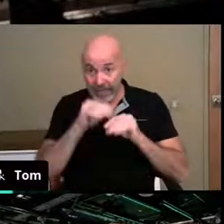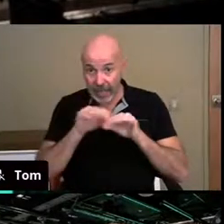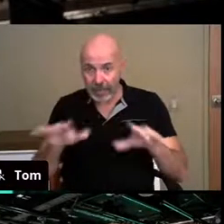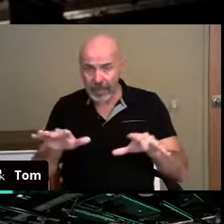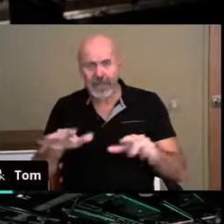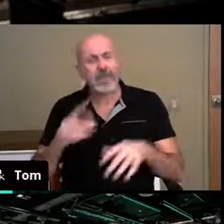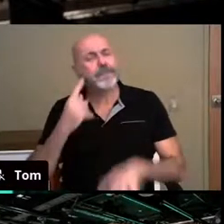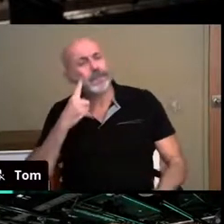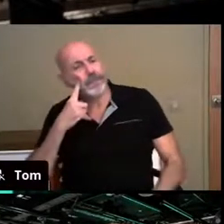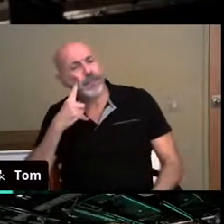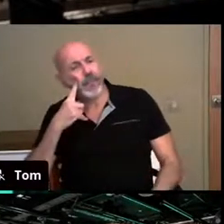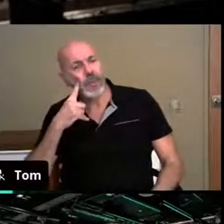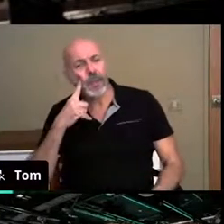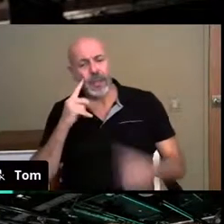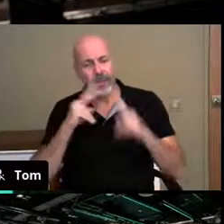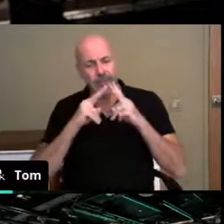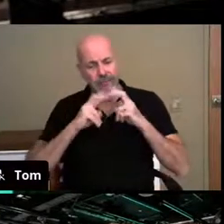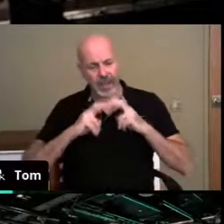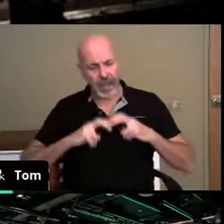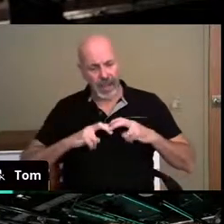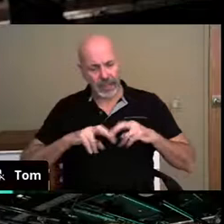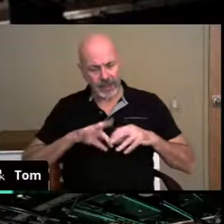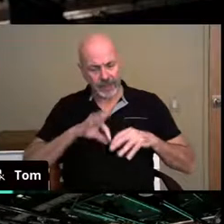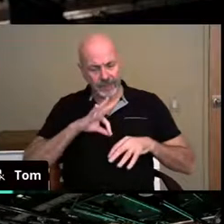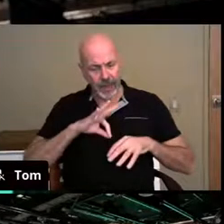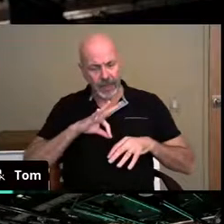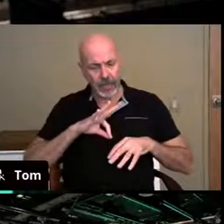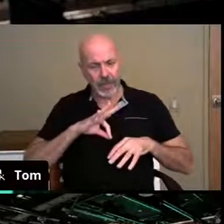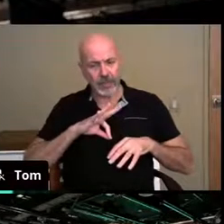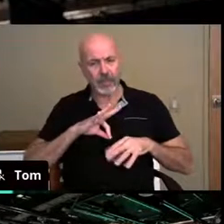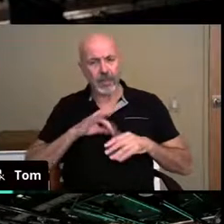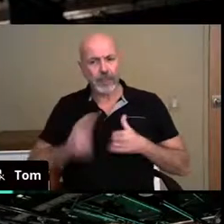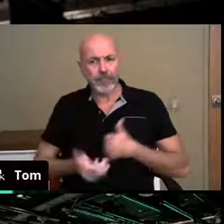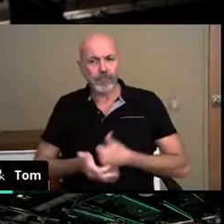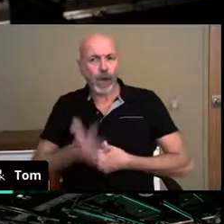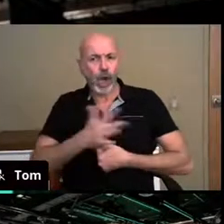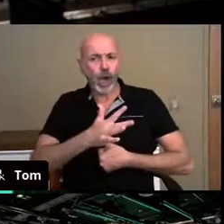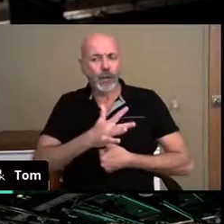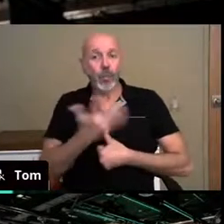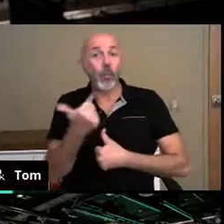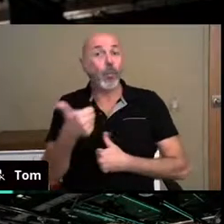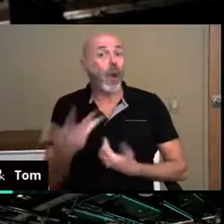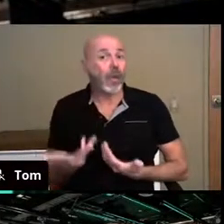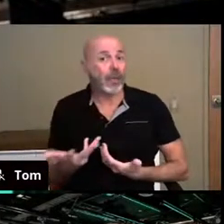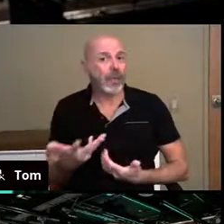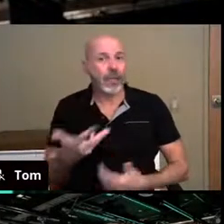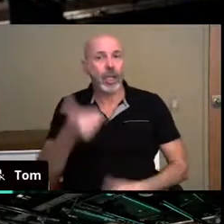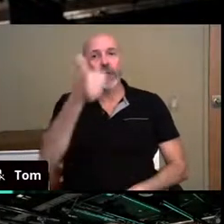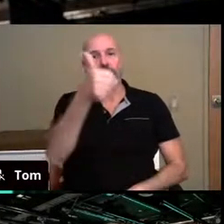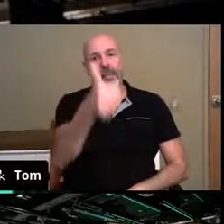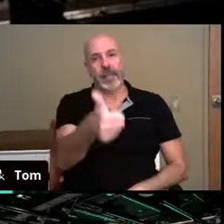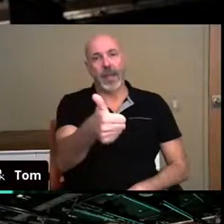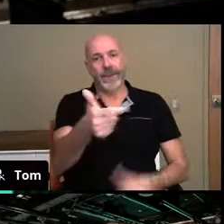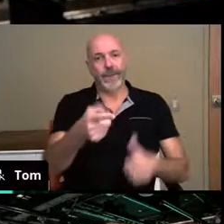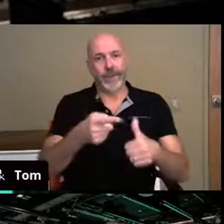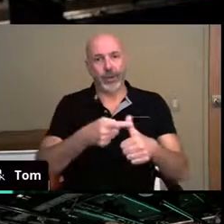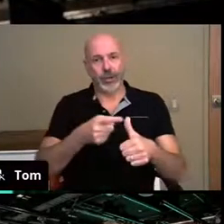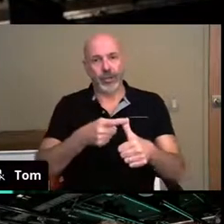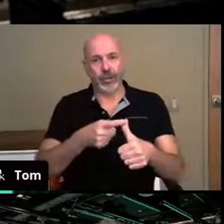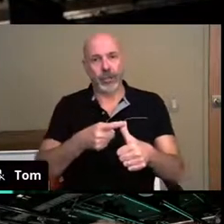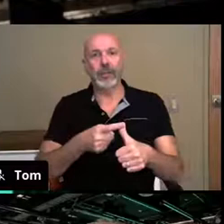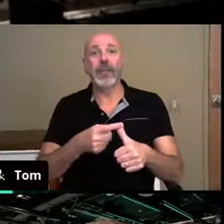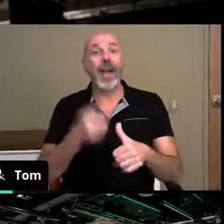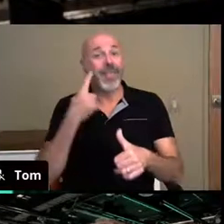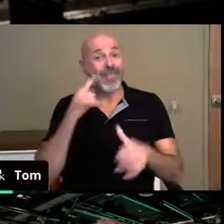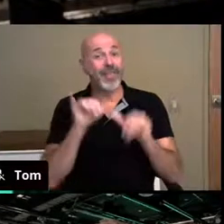out you first. And putting yourself first and your health and wellness first is going to have you around for a lot longer for other people